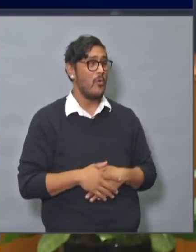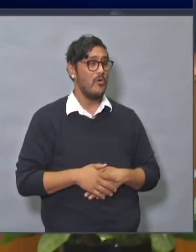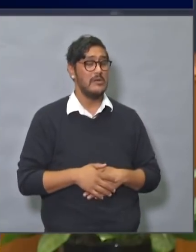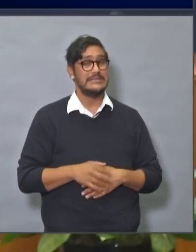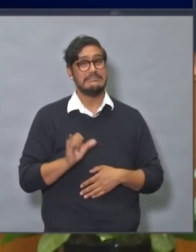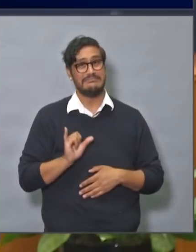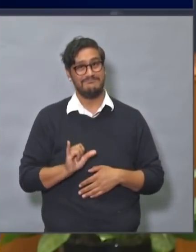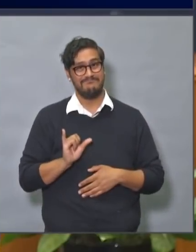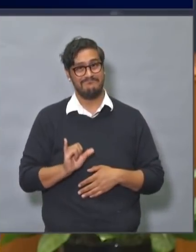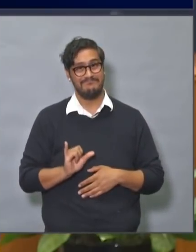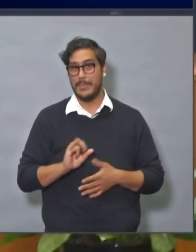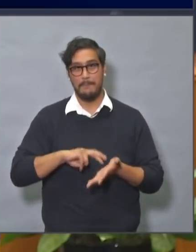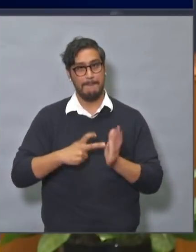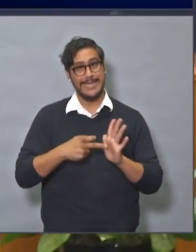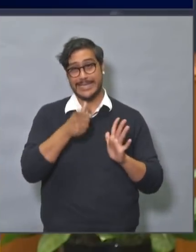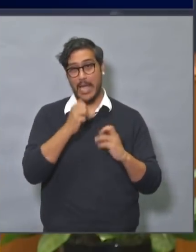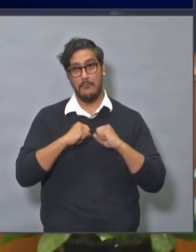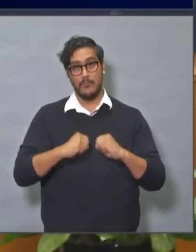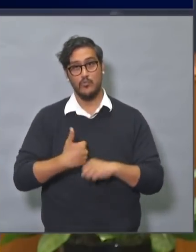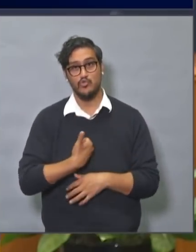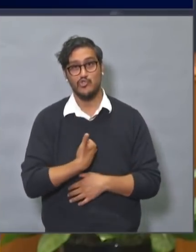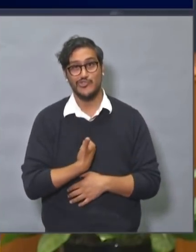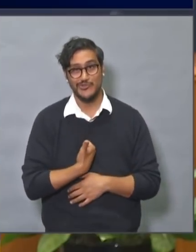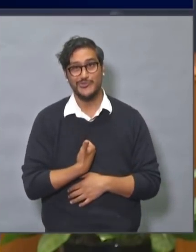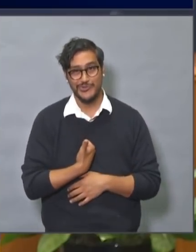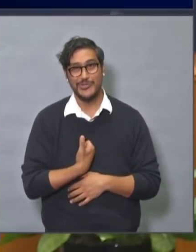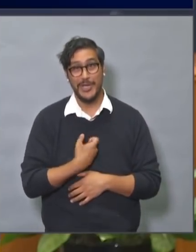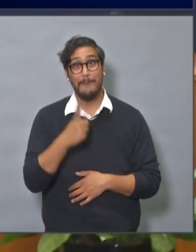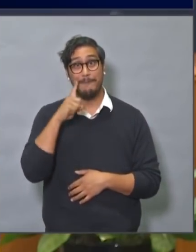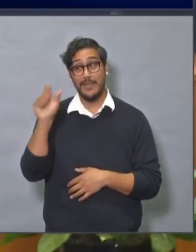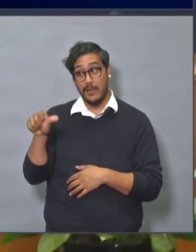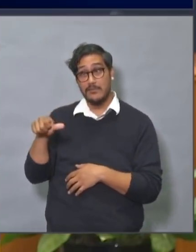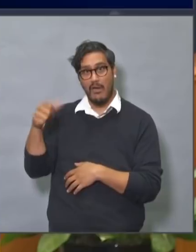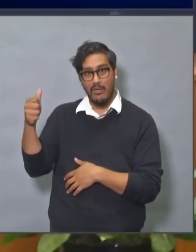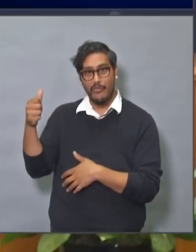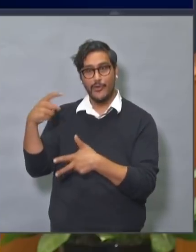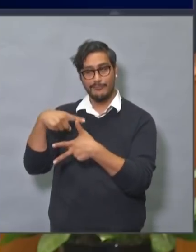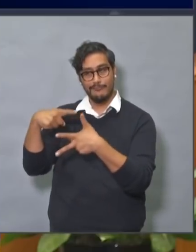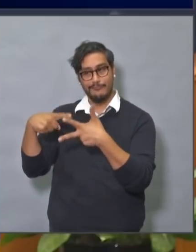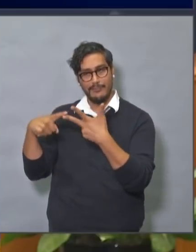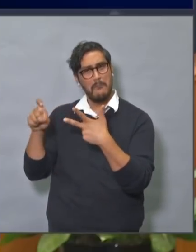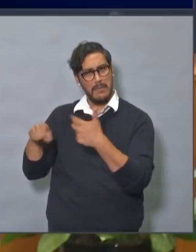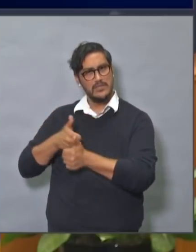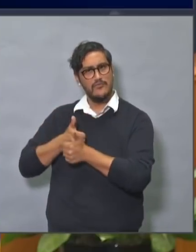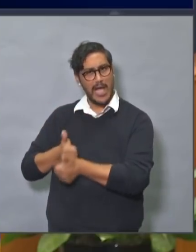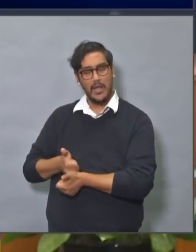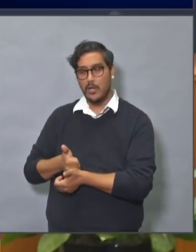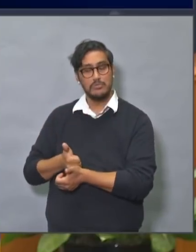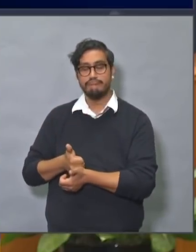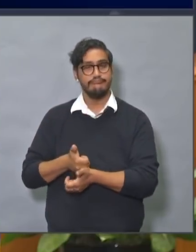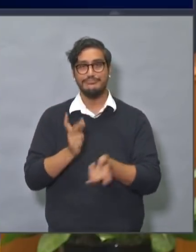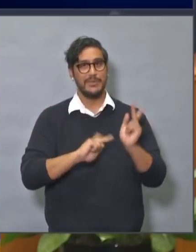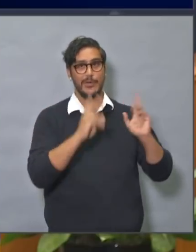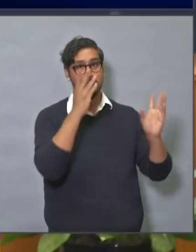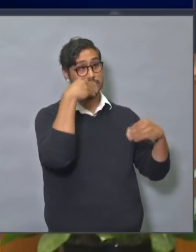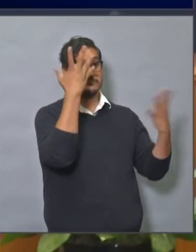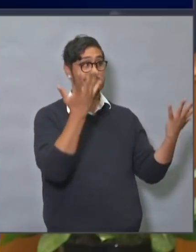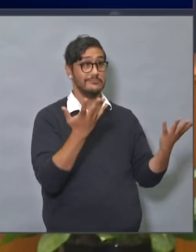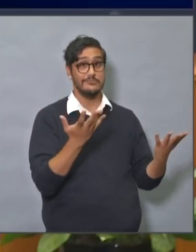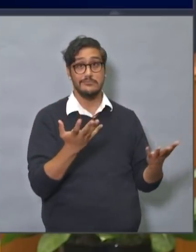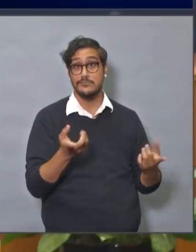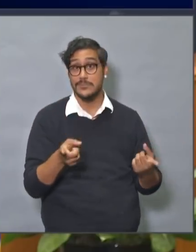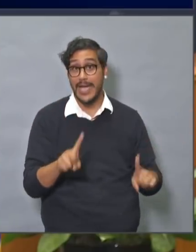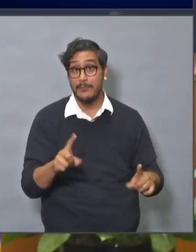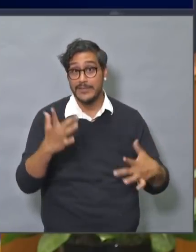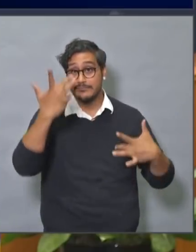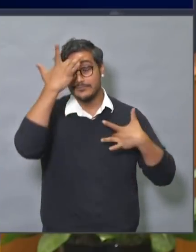as I wasn't protecting myself because I didn't do some of the other steps that we know you ought to be doing to take care of yourself,